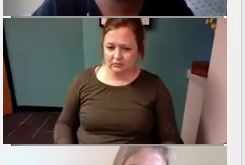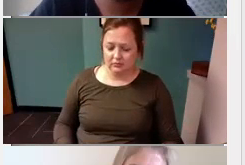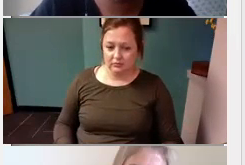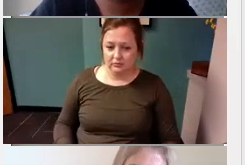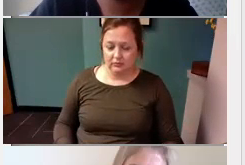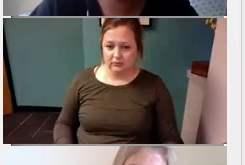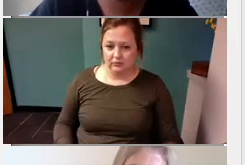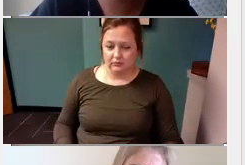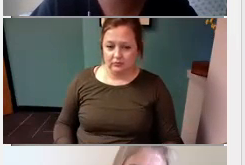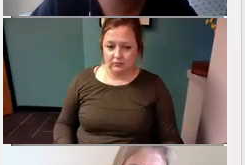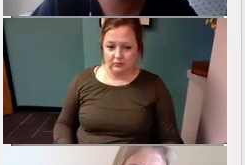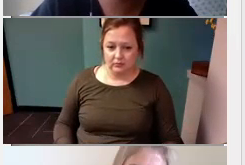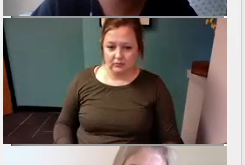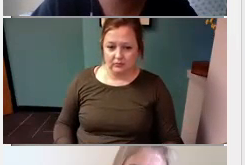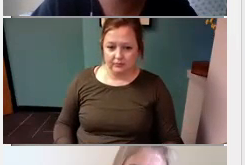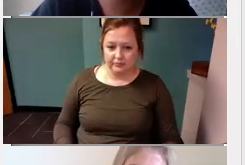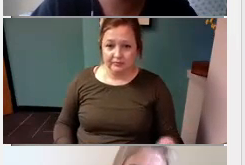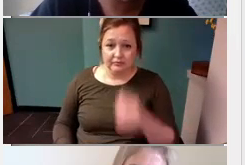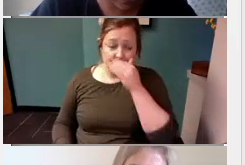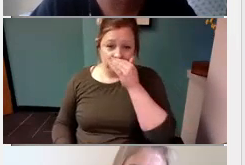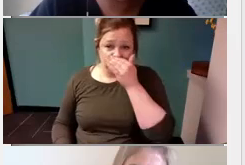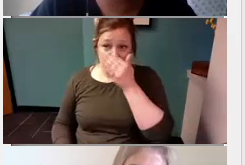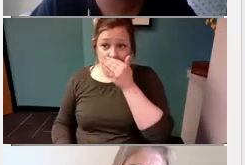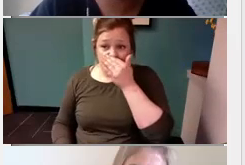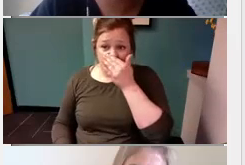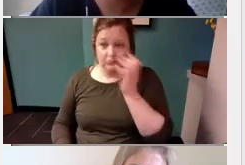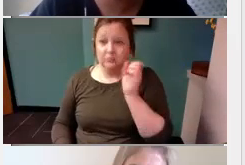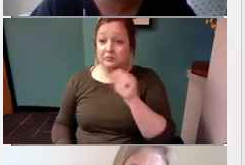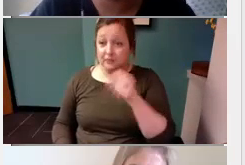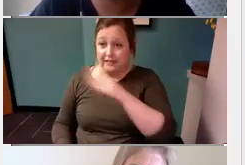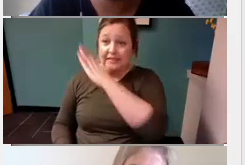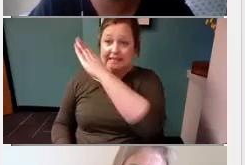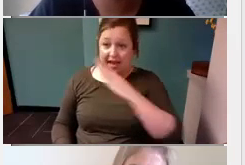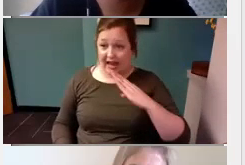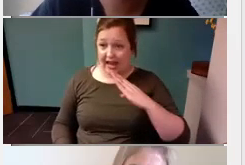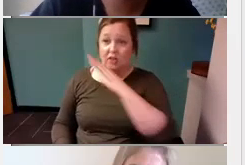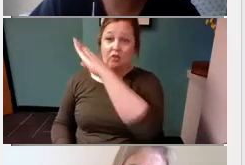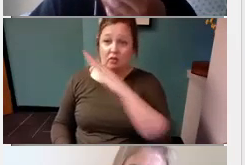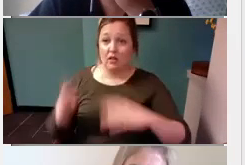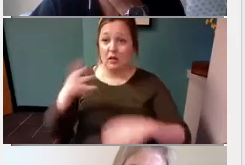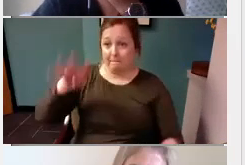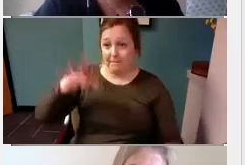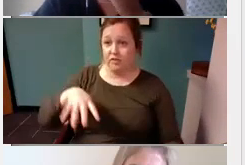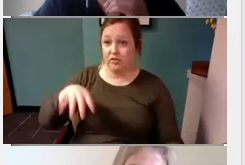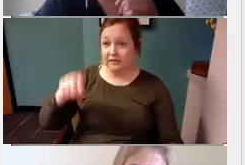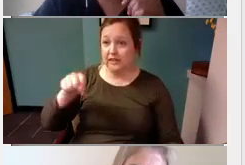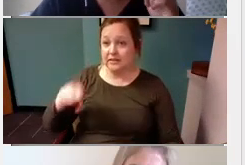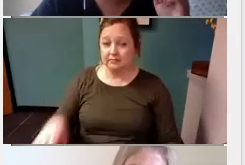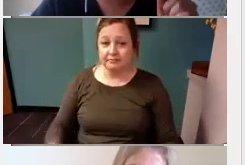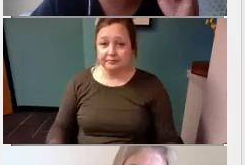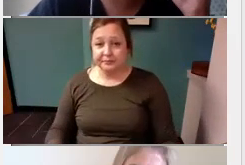Okay. So yes, it's a diagonal matrix, exactly. Okay,